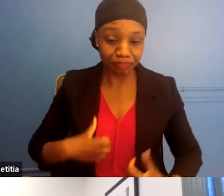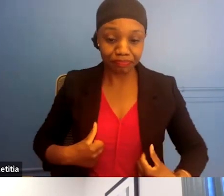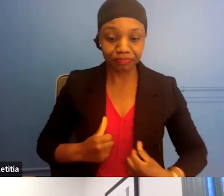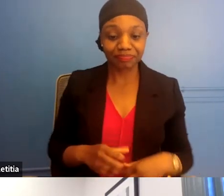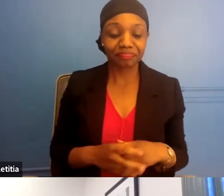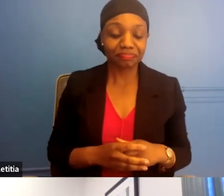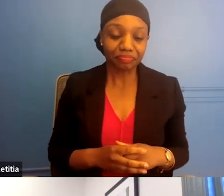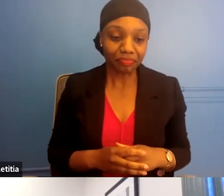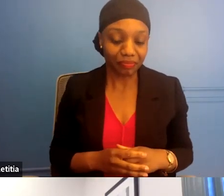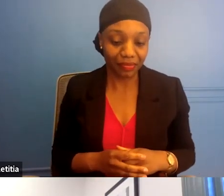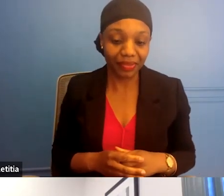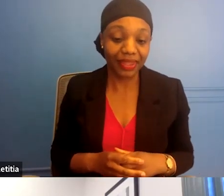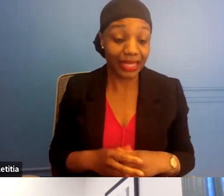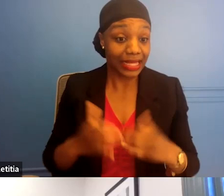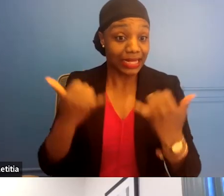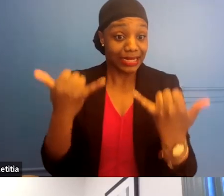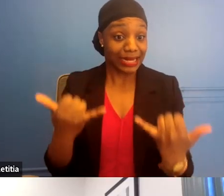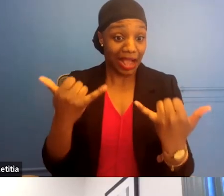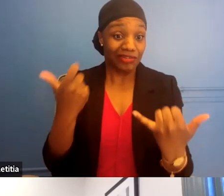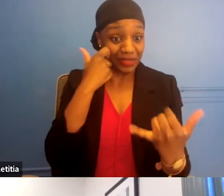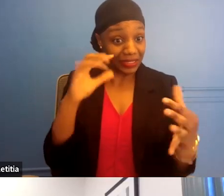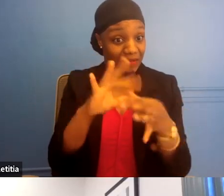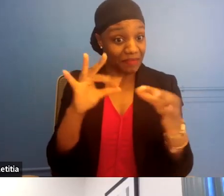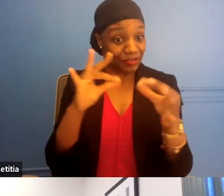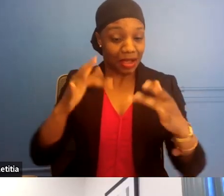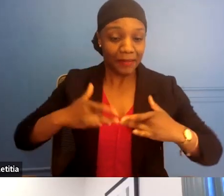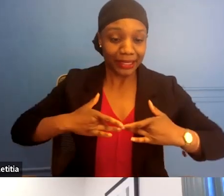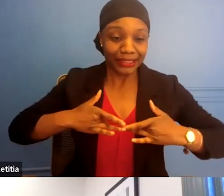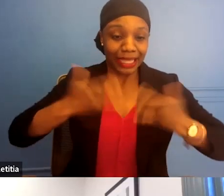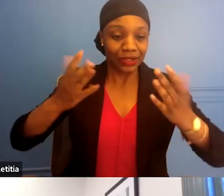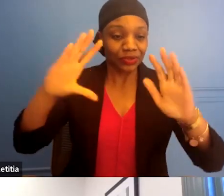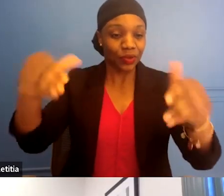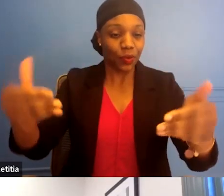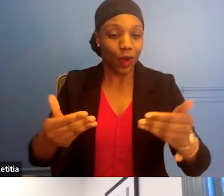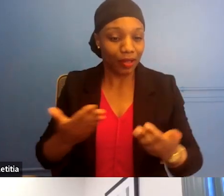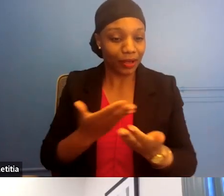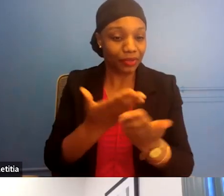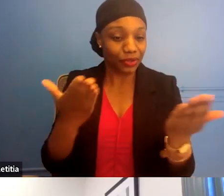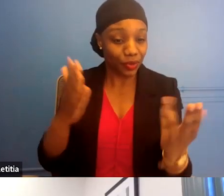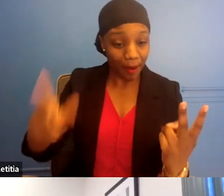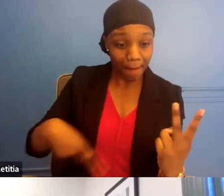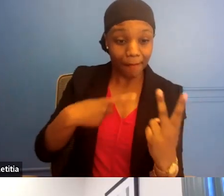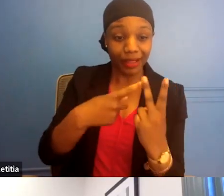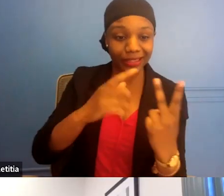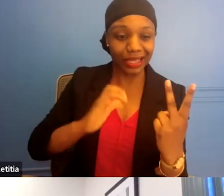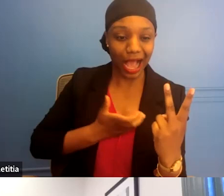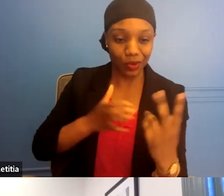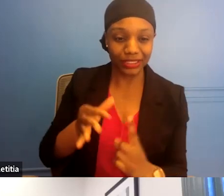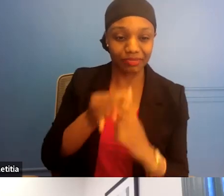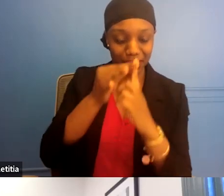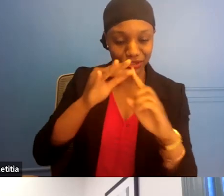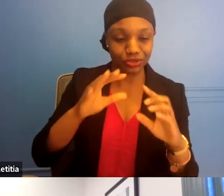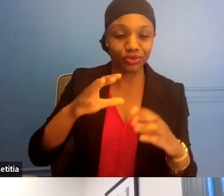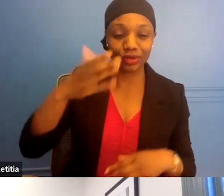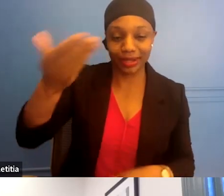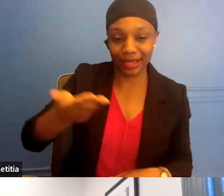now, as I said, I'm very excited to welcome all of you and our special guests, Farah Khan, class of